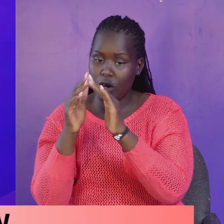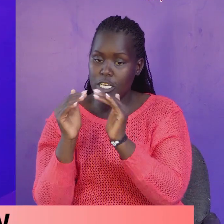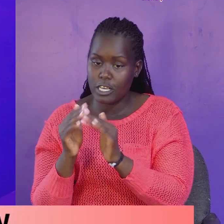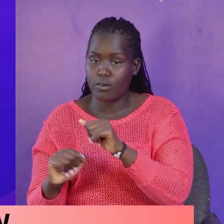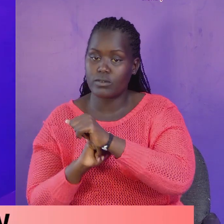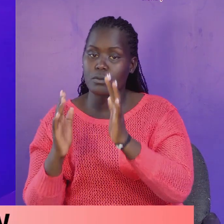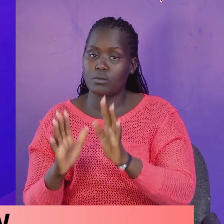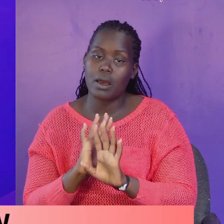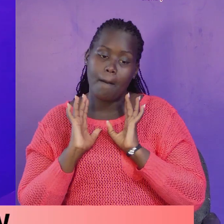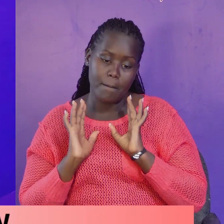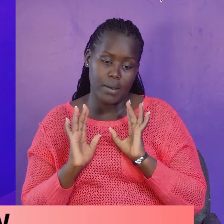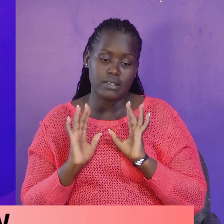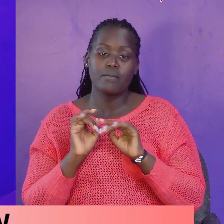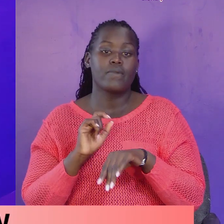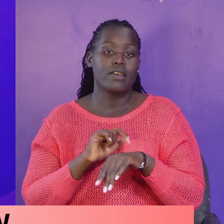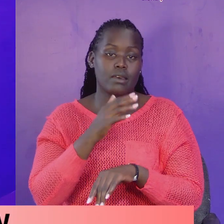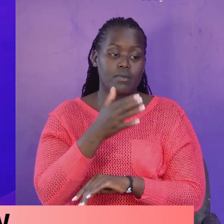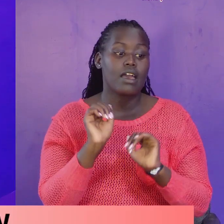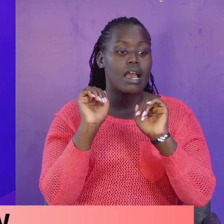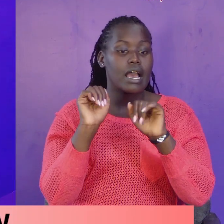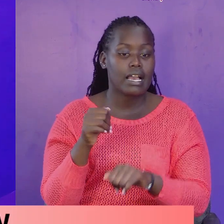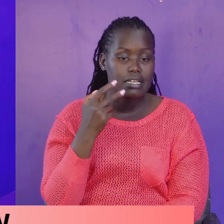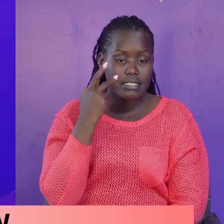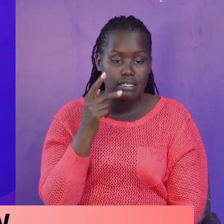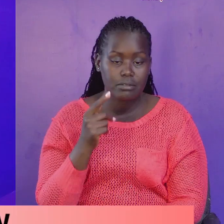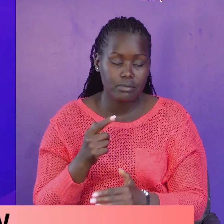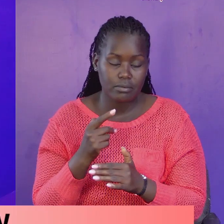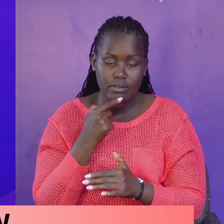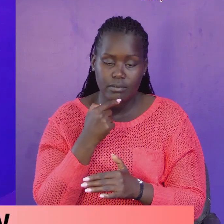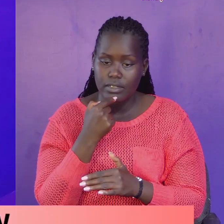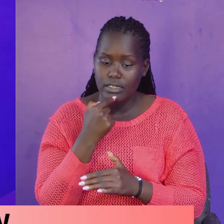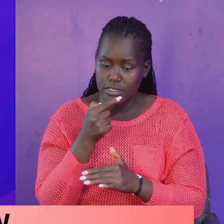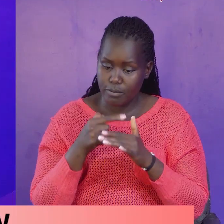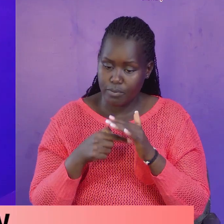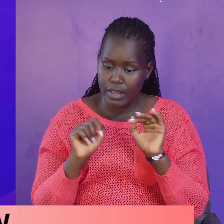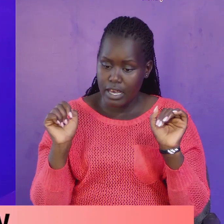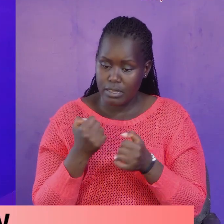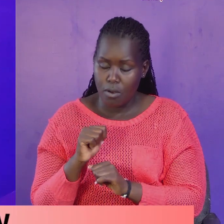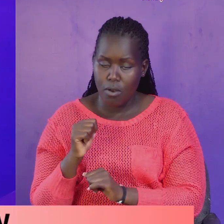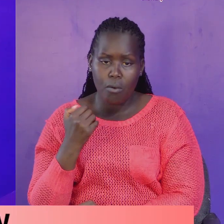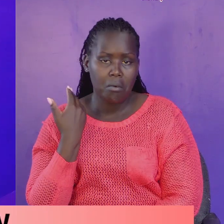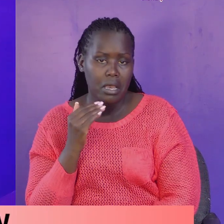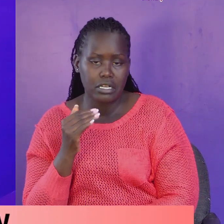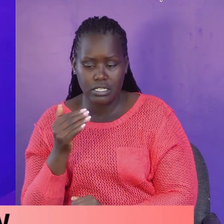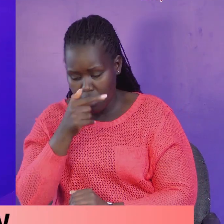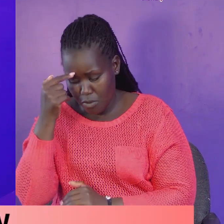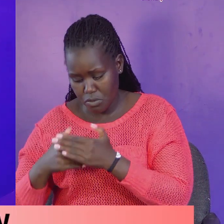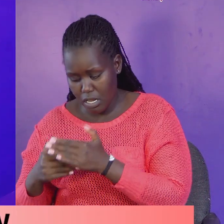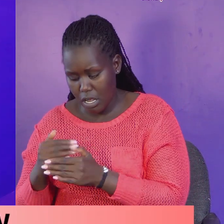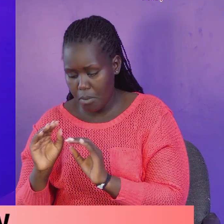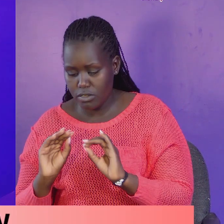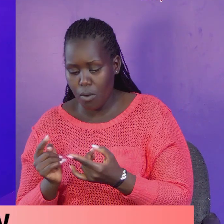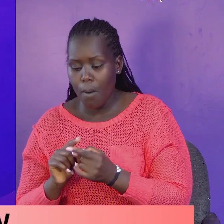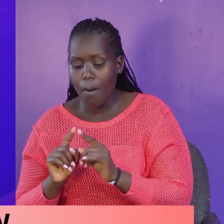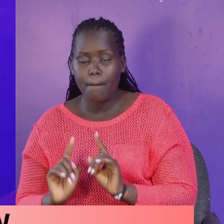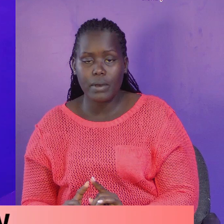there, Yeah. I say we don't hate them because we are neighbors. Yeah. But when it comes to competition,